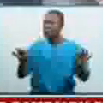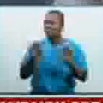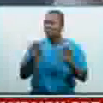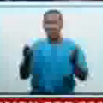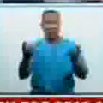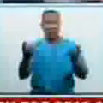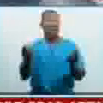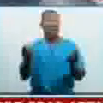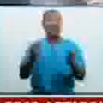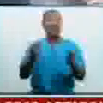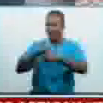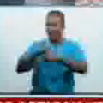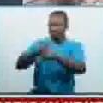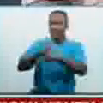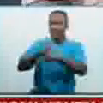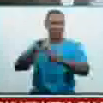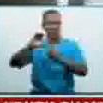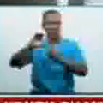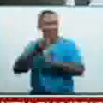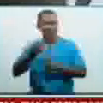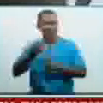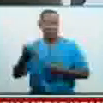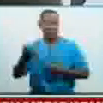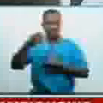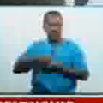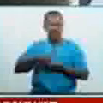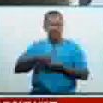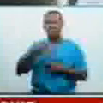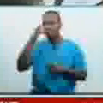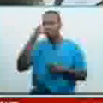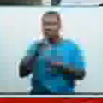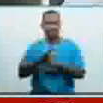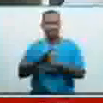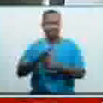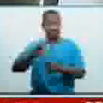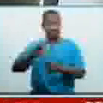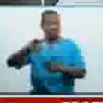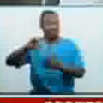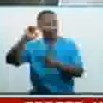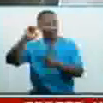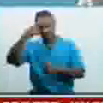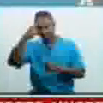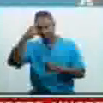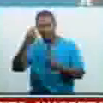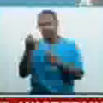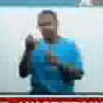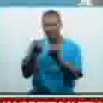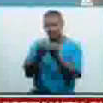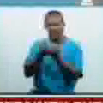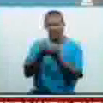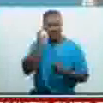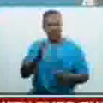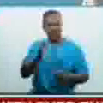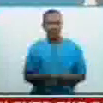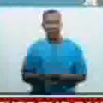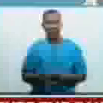to endeavor to protect the nation's cultural heritage and promised government support to that effort. Government on its part